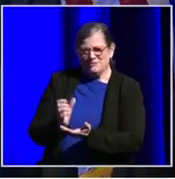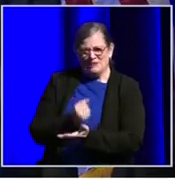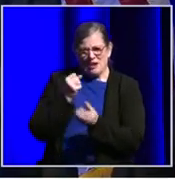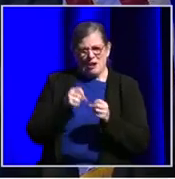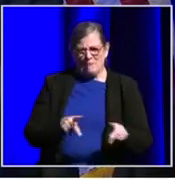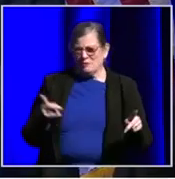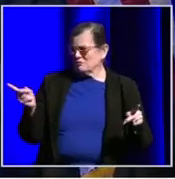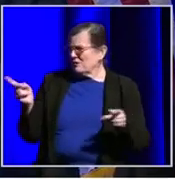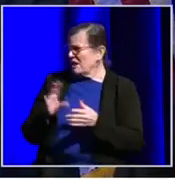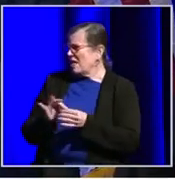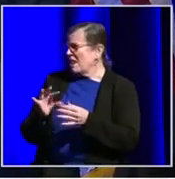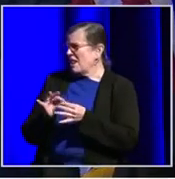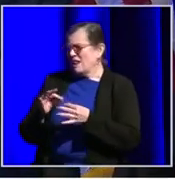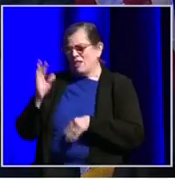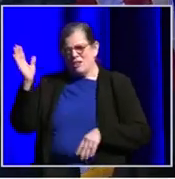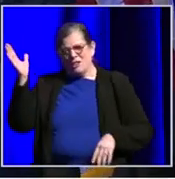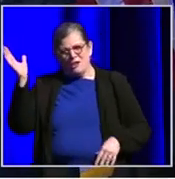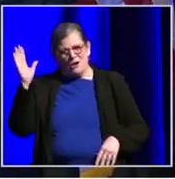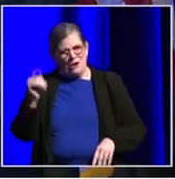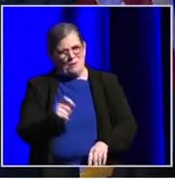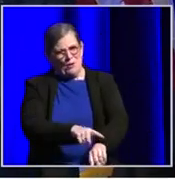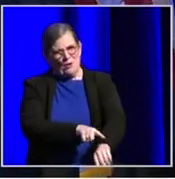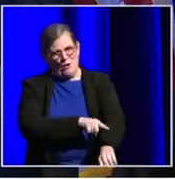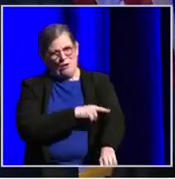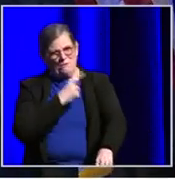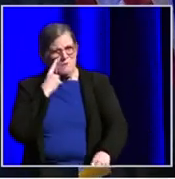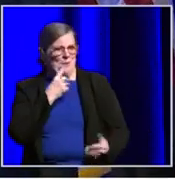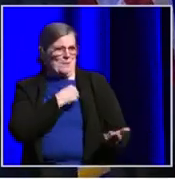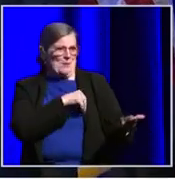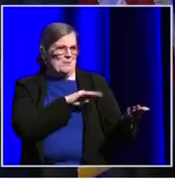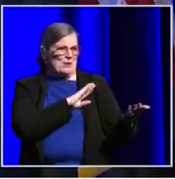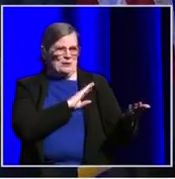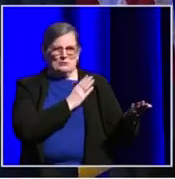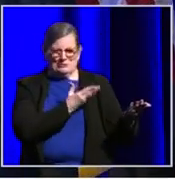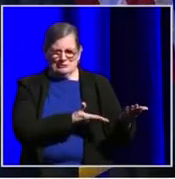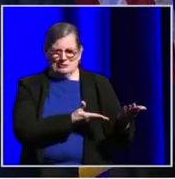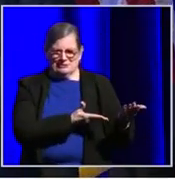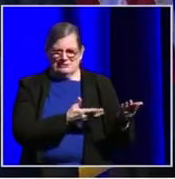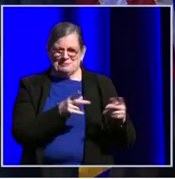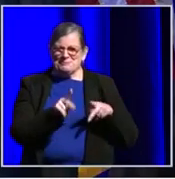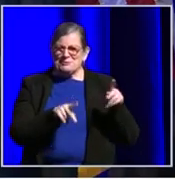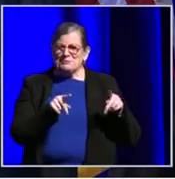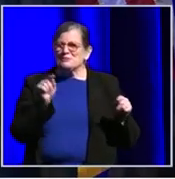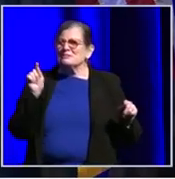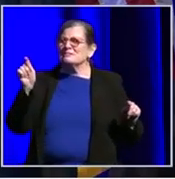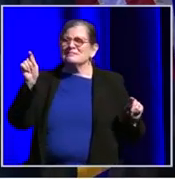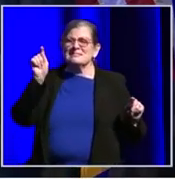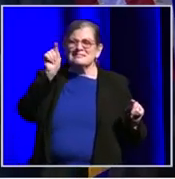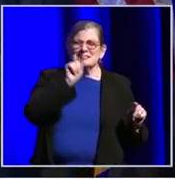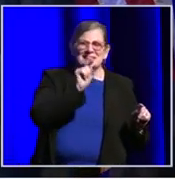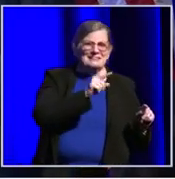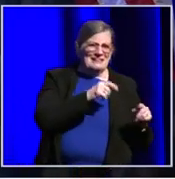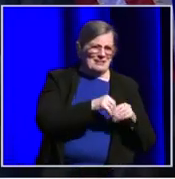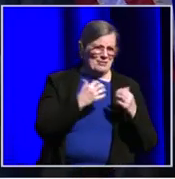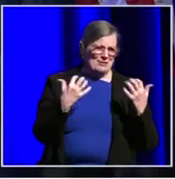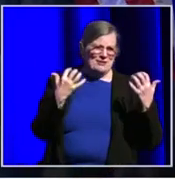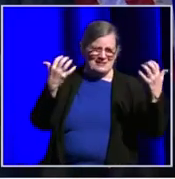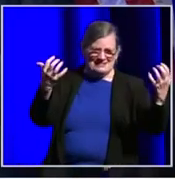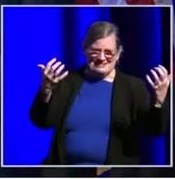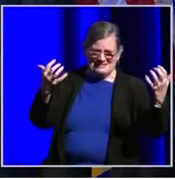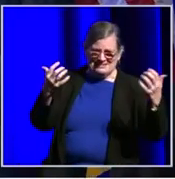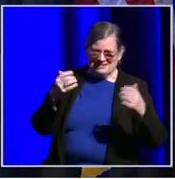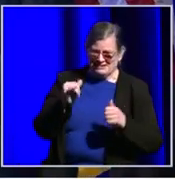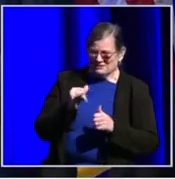get to the swearing in of the mayor about other people you might see in the audience. Well, we would like to acknowledge someone who's here,